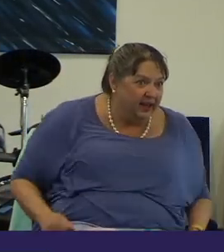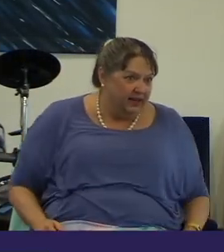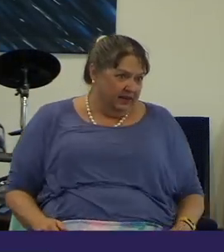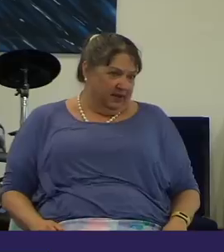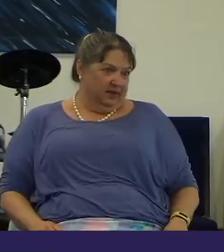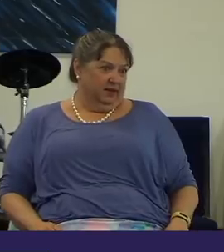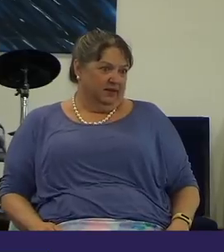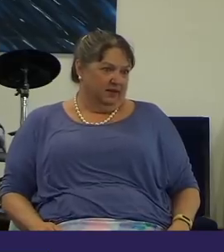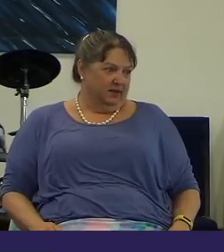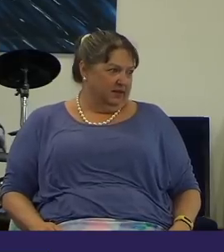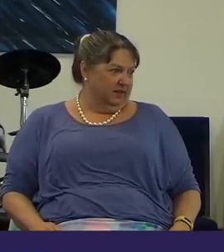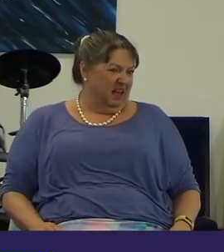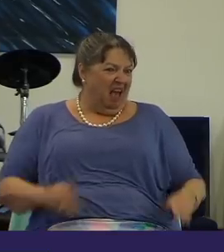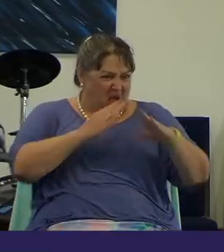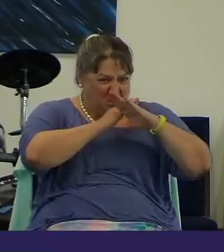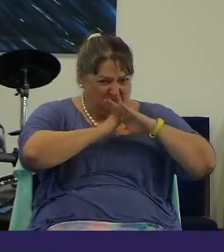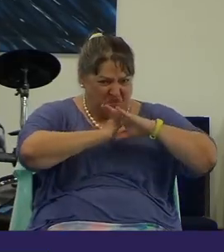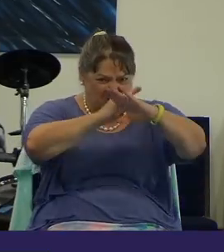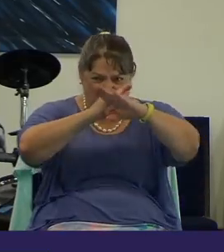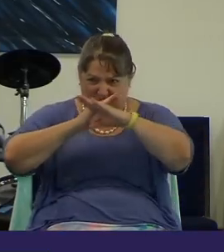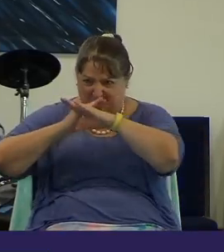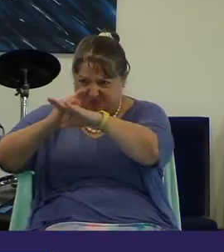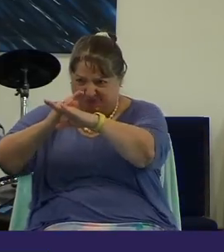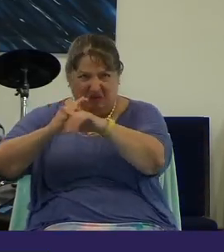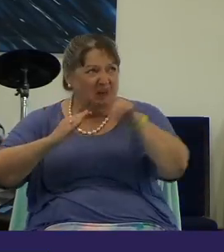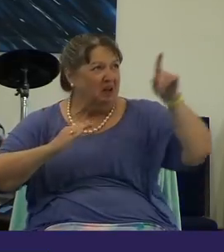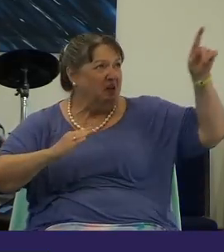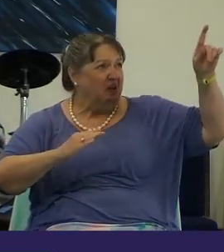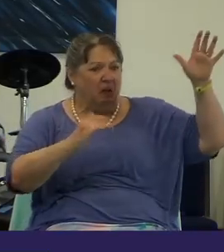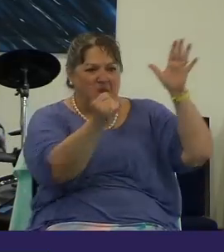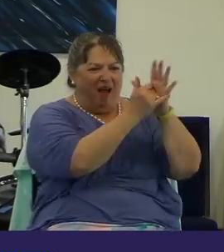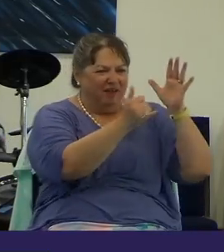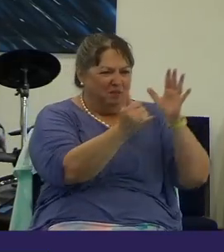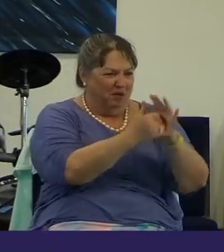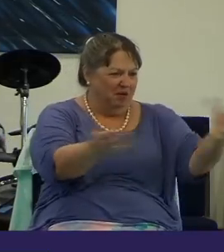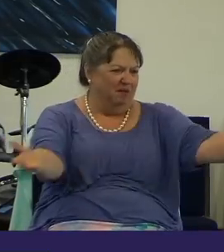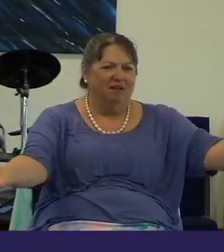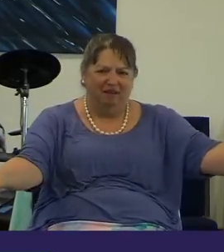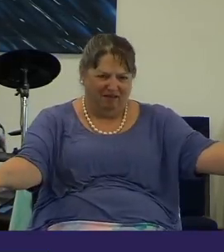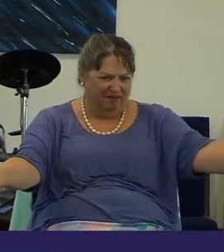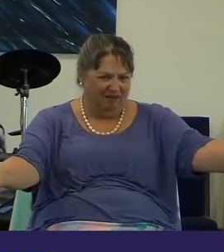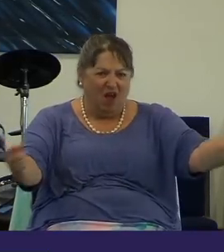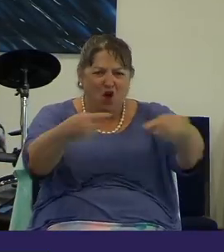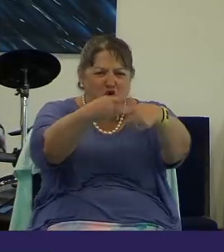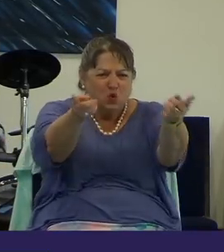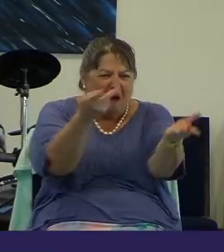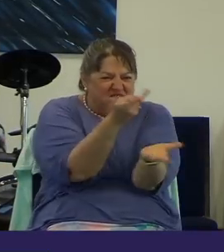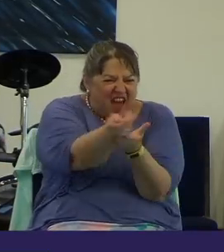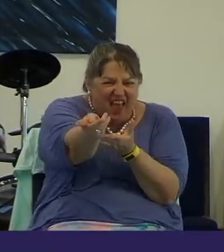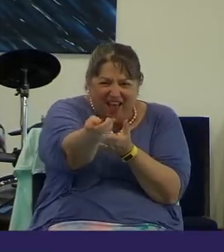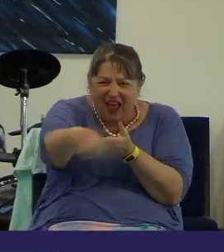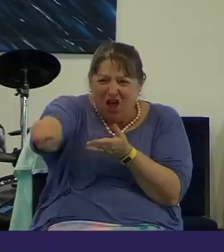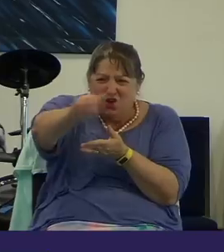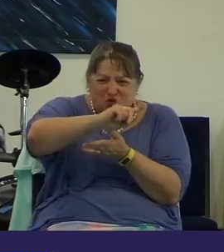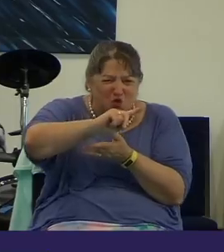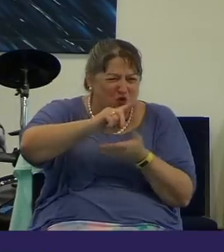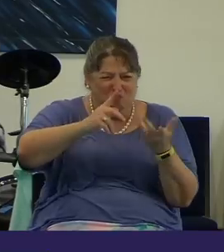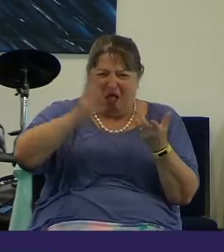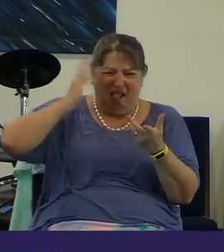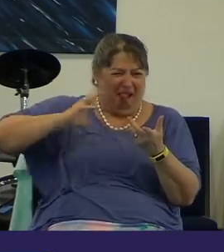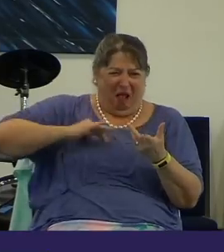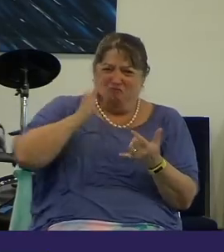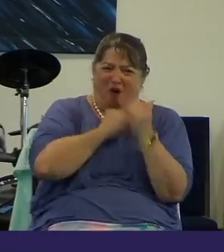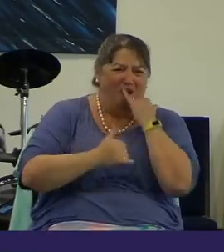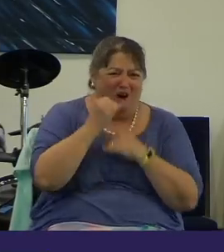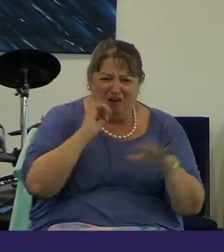is no barrier. There is no obstacle. There is no sin. There is no failure. There is no shame. There is no stronghold. There